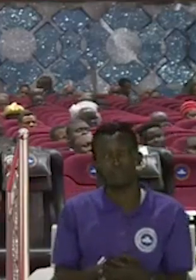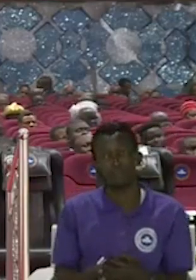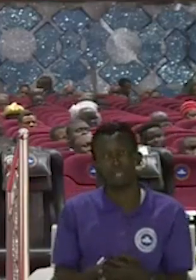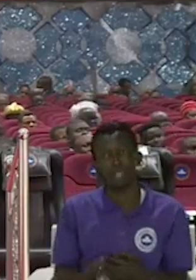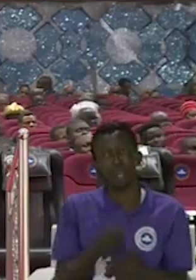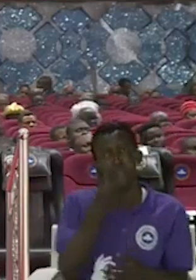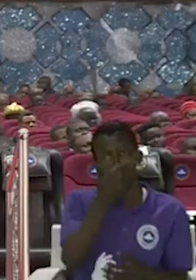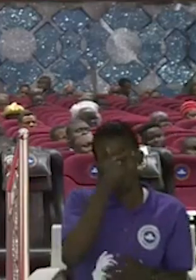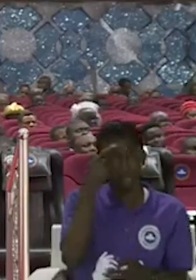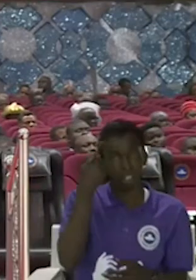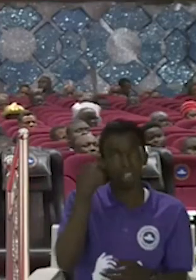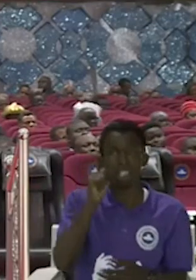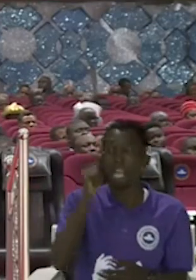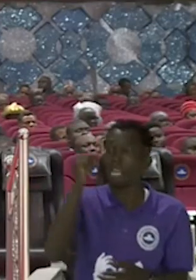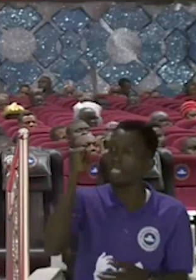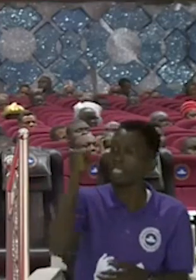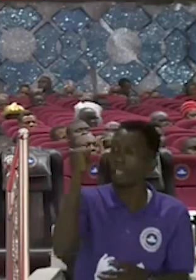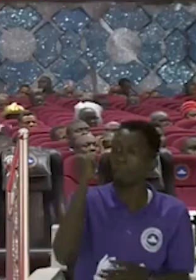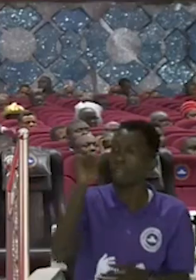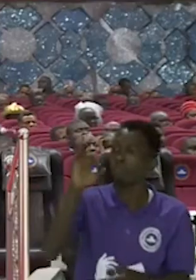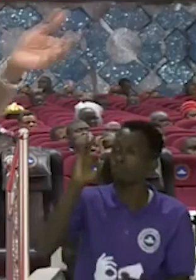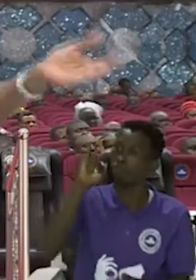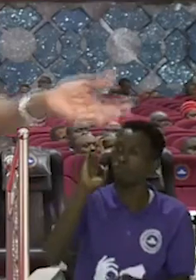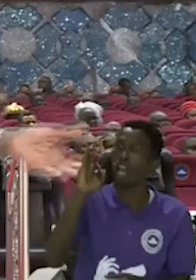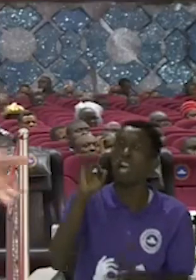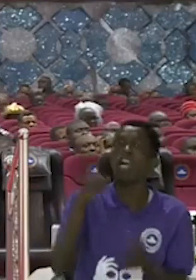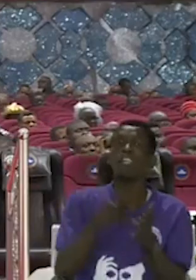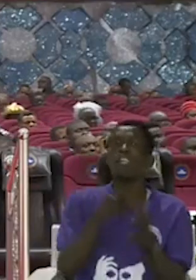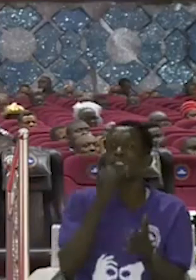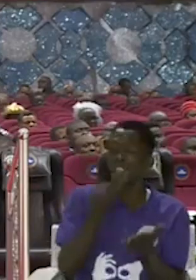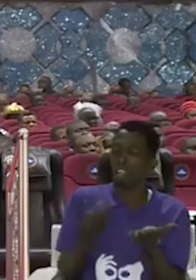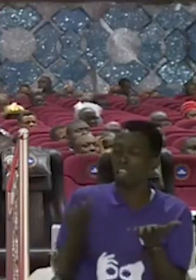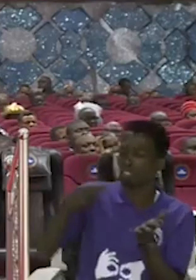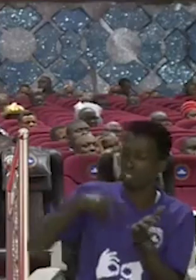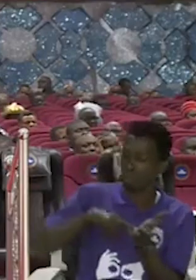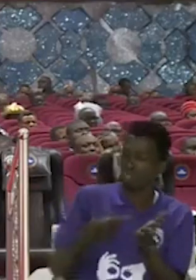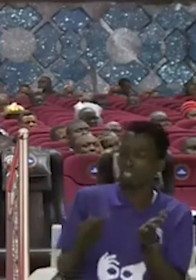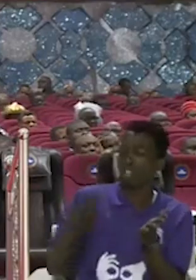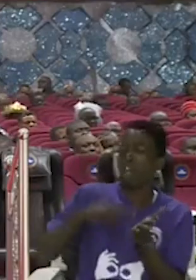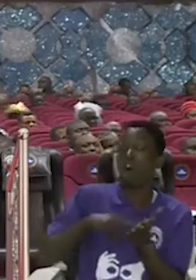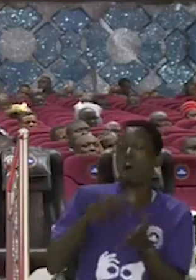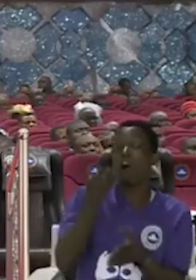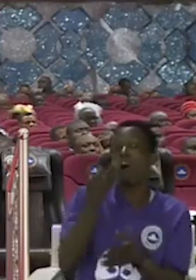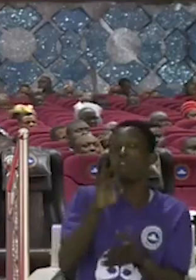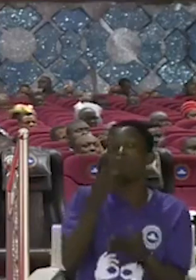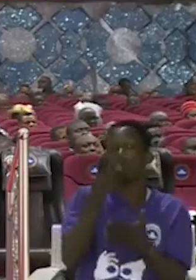Because the sermon he preached was just a repetition of what other people have been saying.